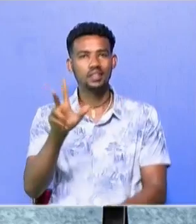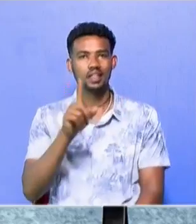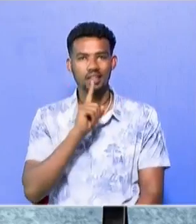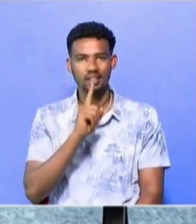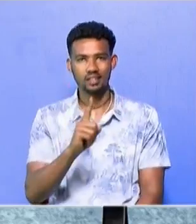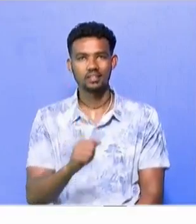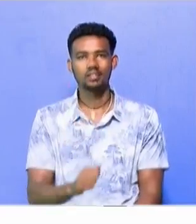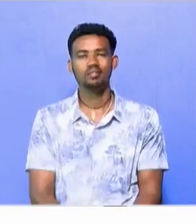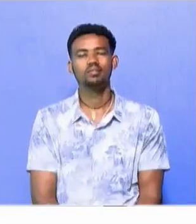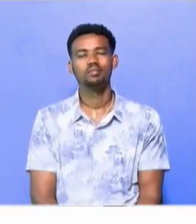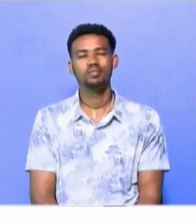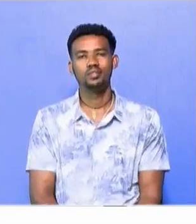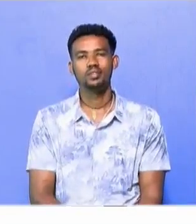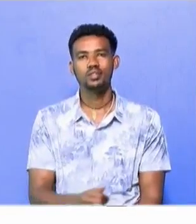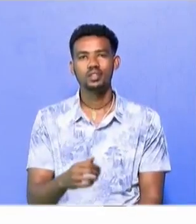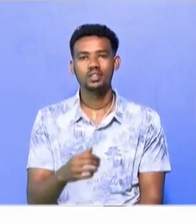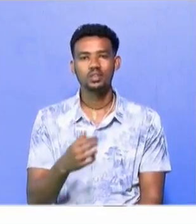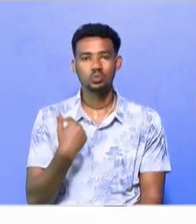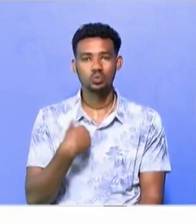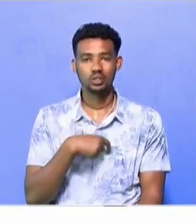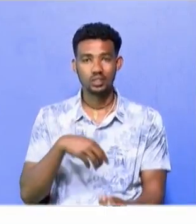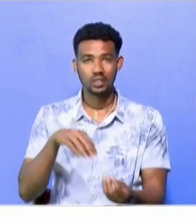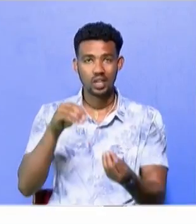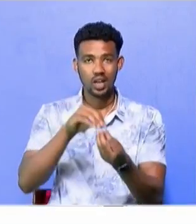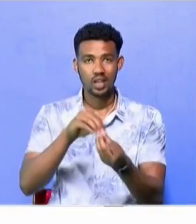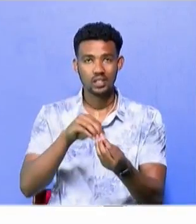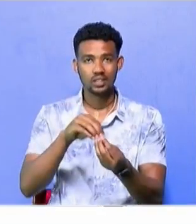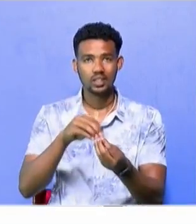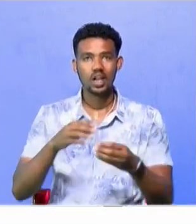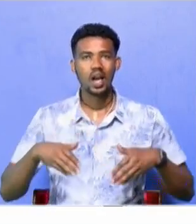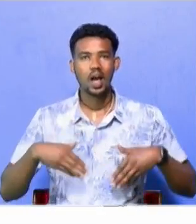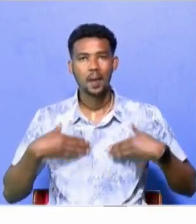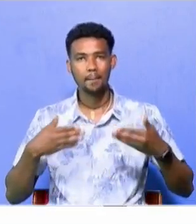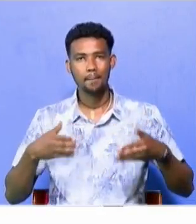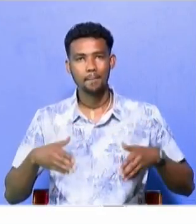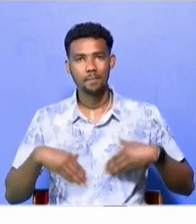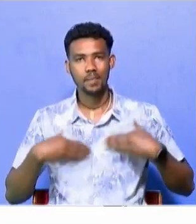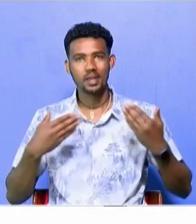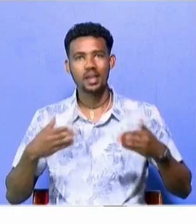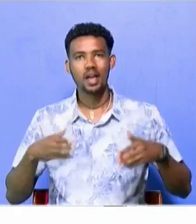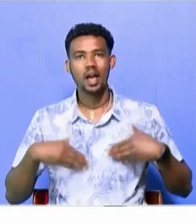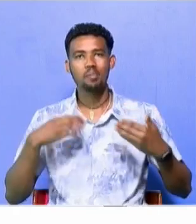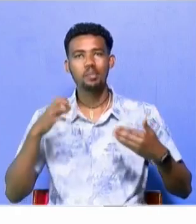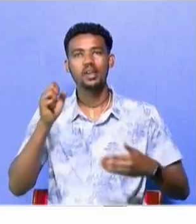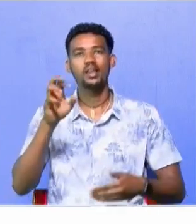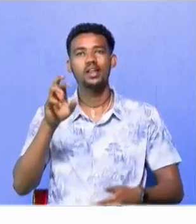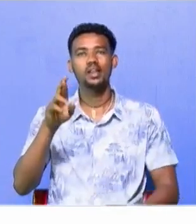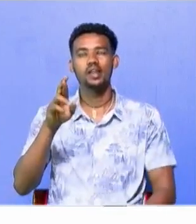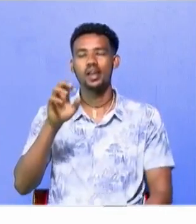y and add ier. Happy, happier.